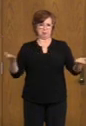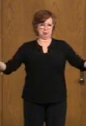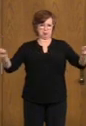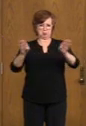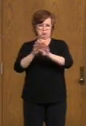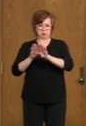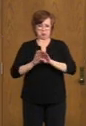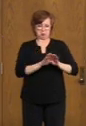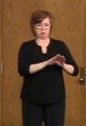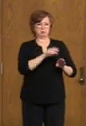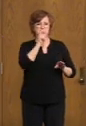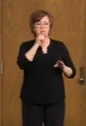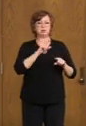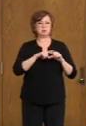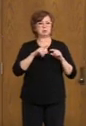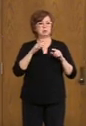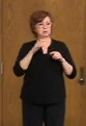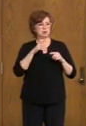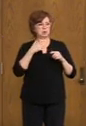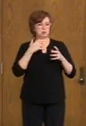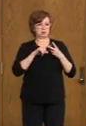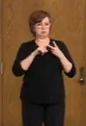now about a week that we've had the highest